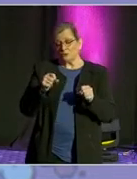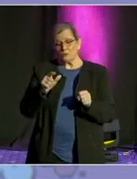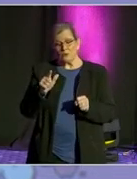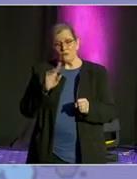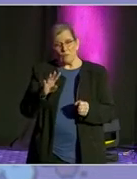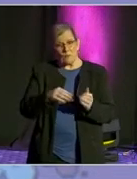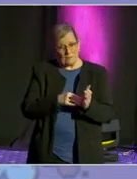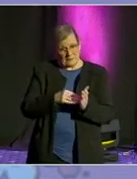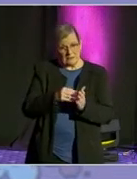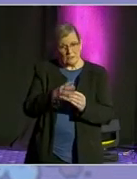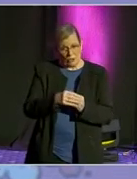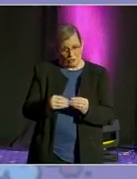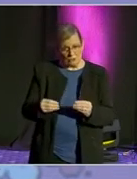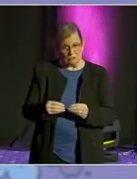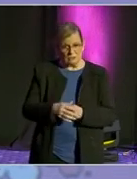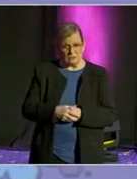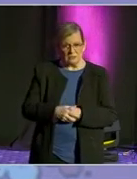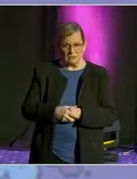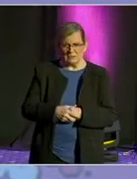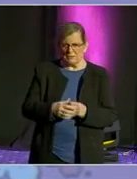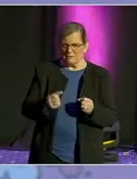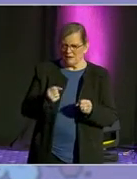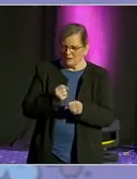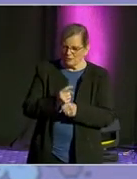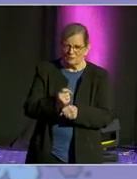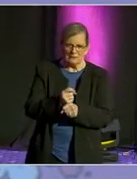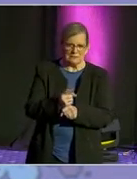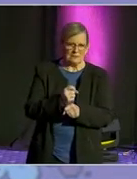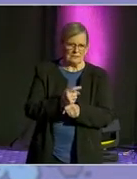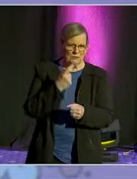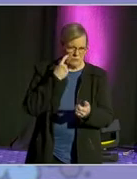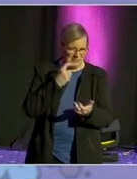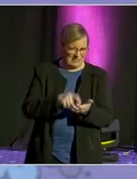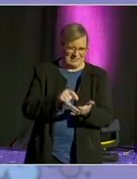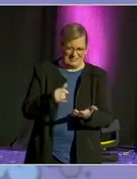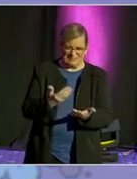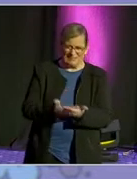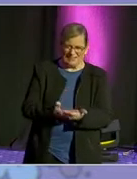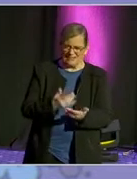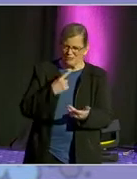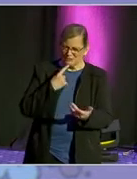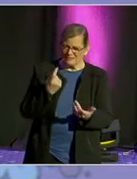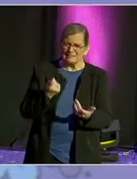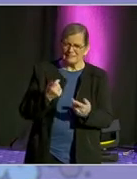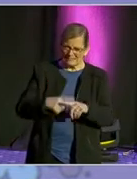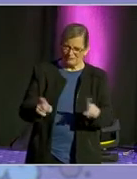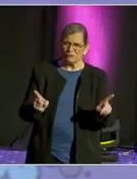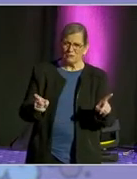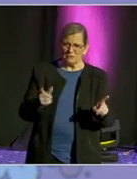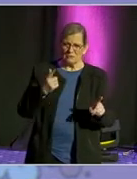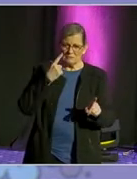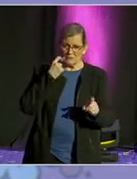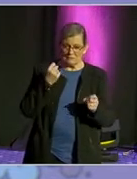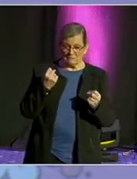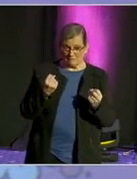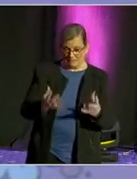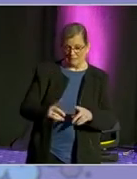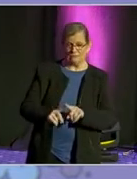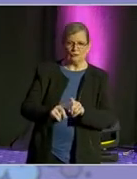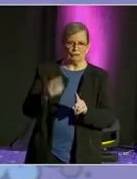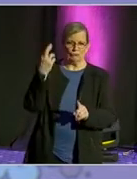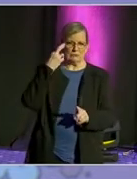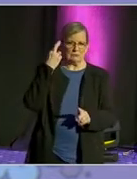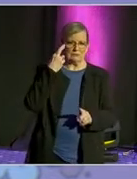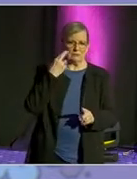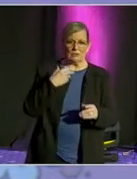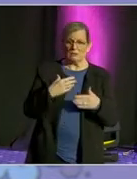beginning of the tourism season. We all recognize the fact that this year it's been compromised for so many different reasons, but as I said earlier, the show must